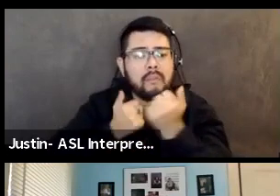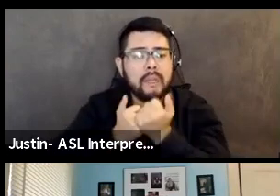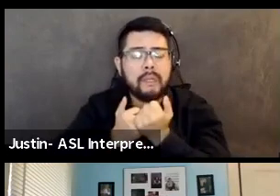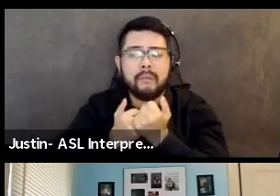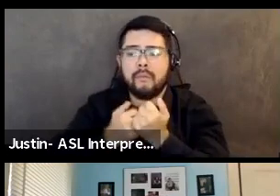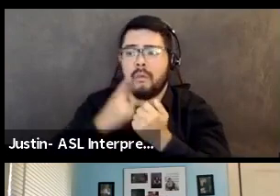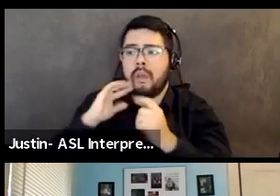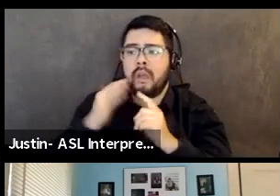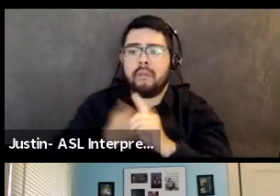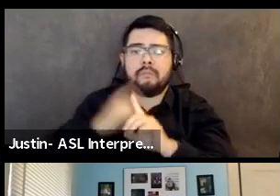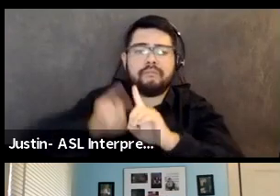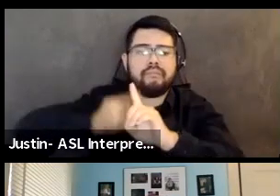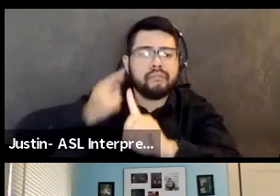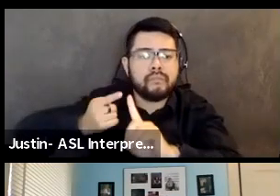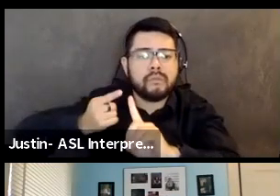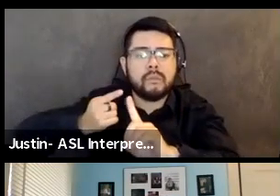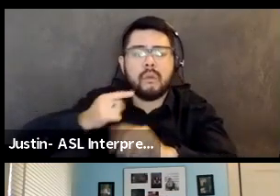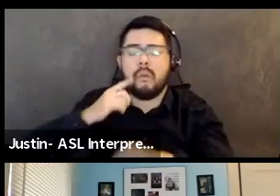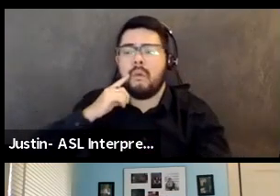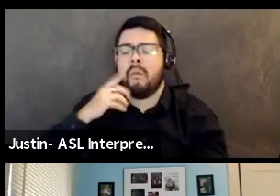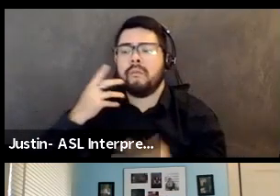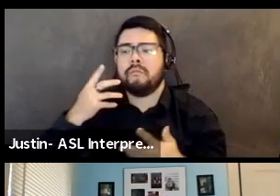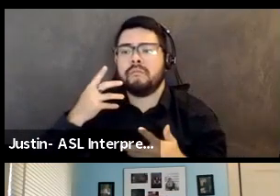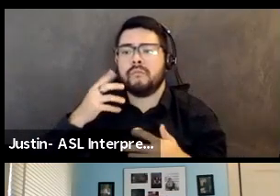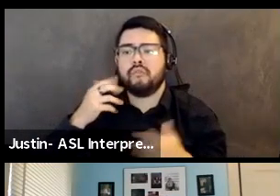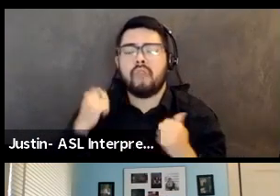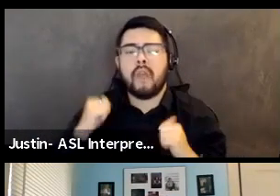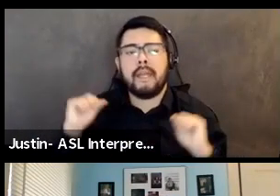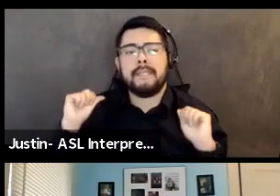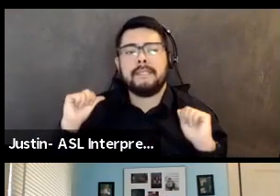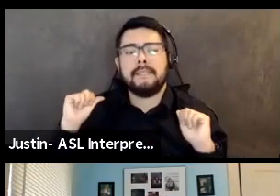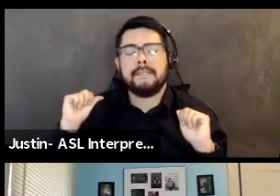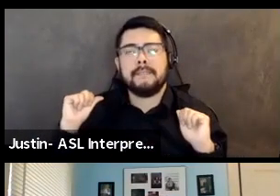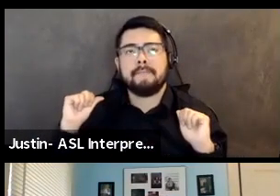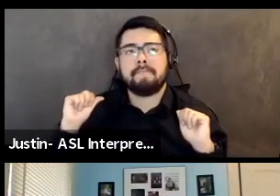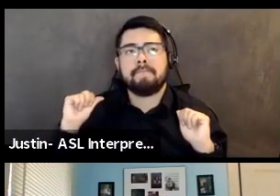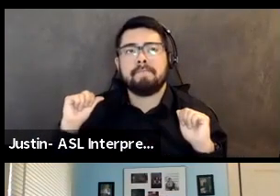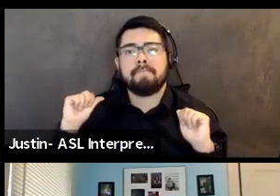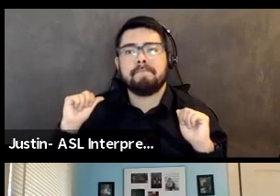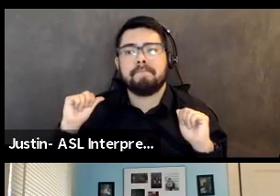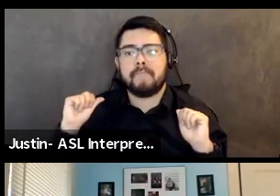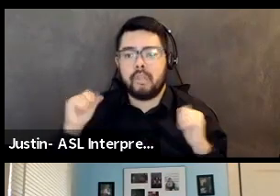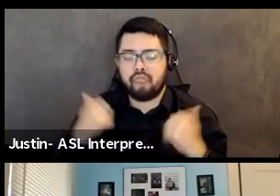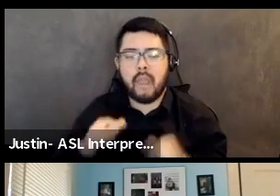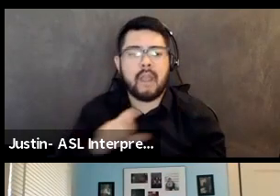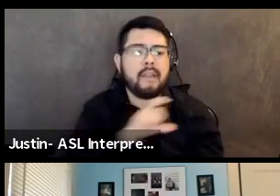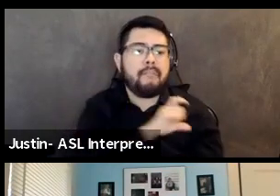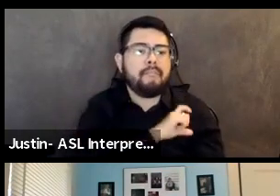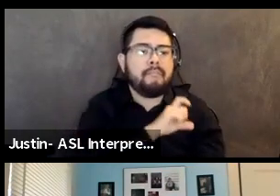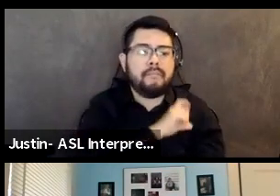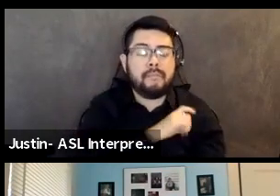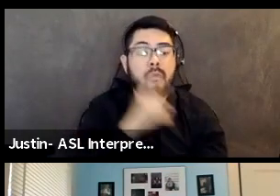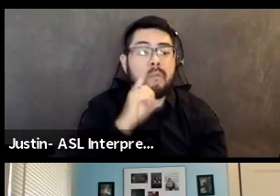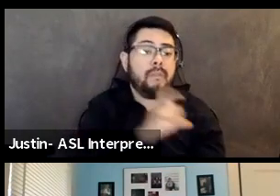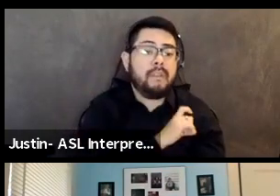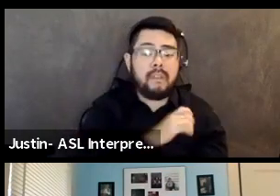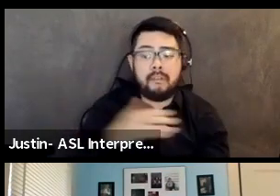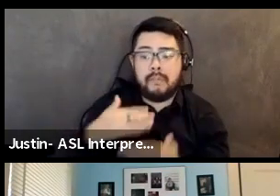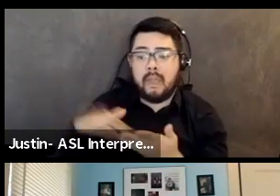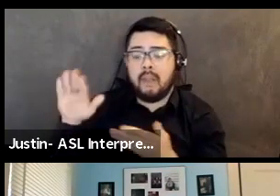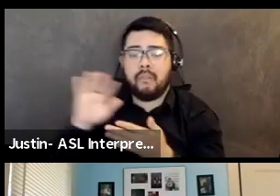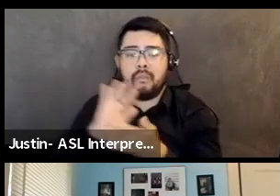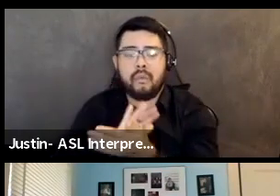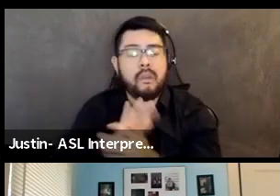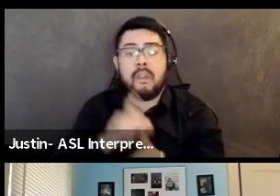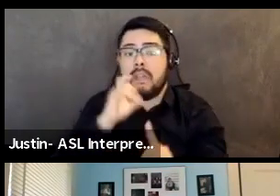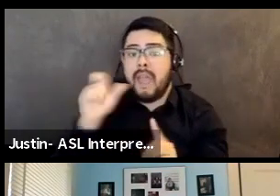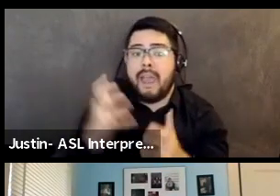um trying to to get uh police officers out of school not out of communities